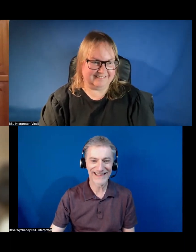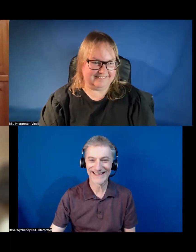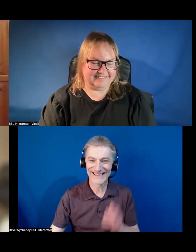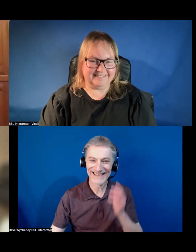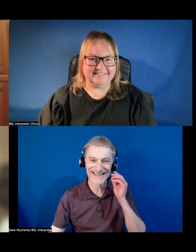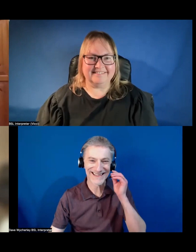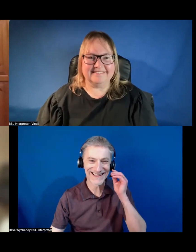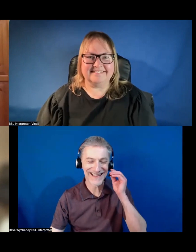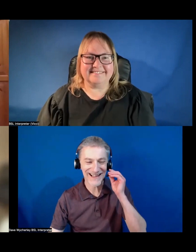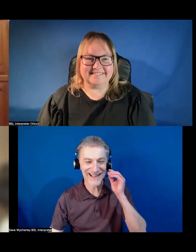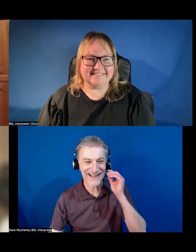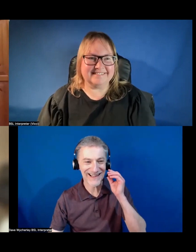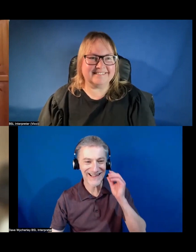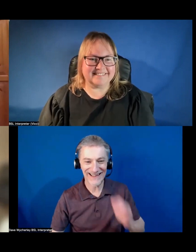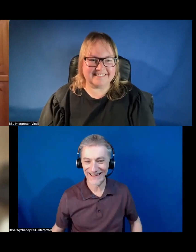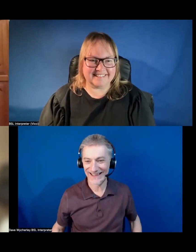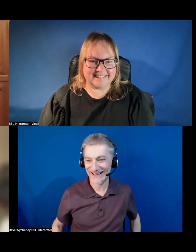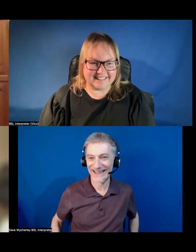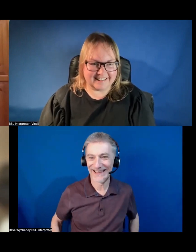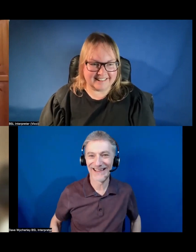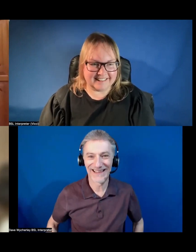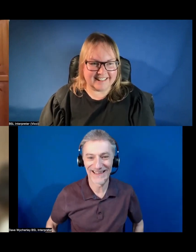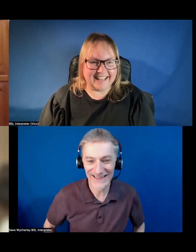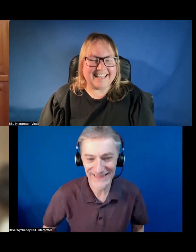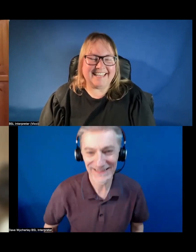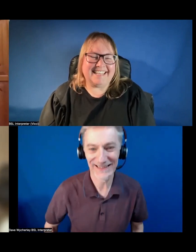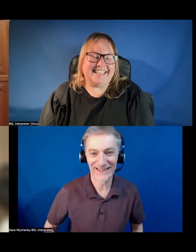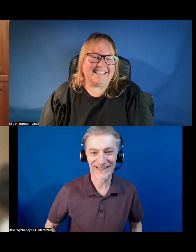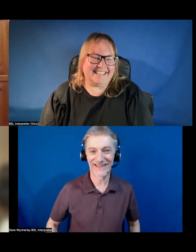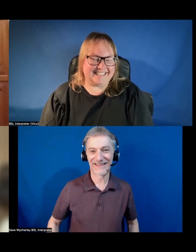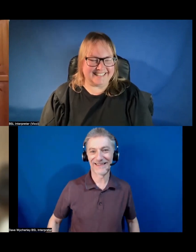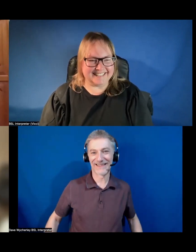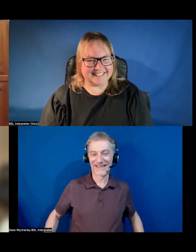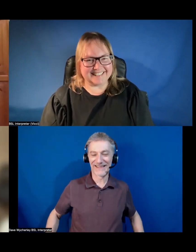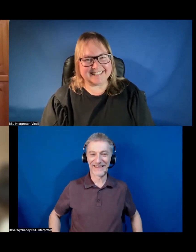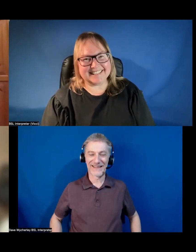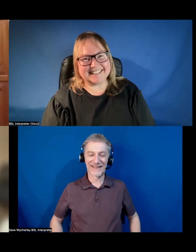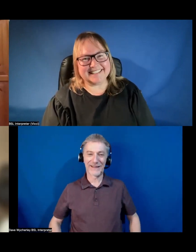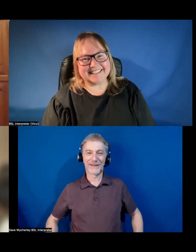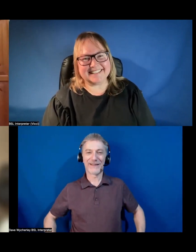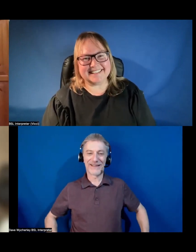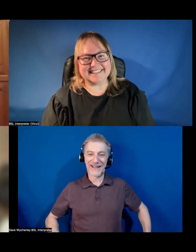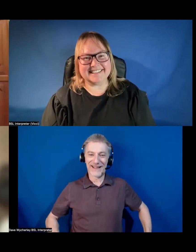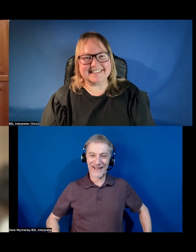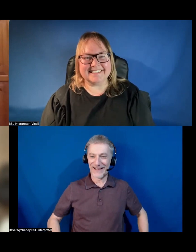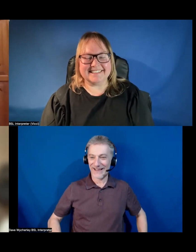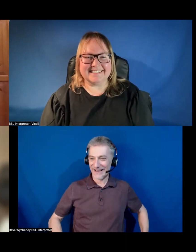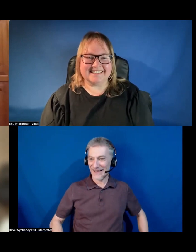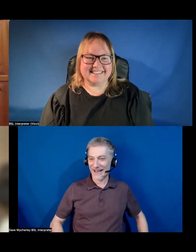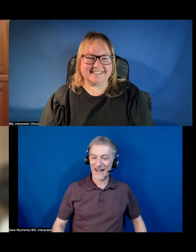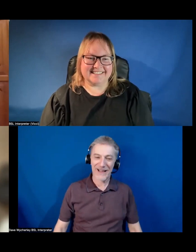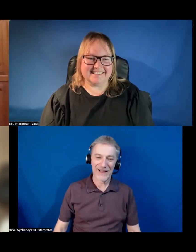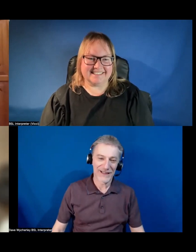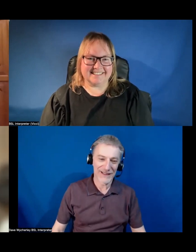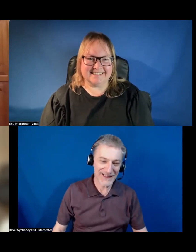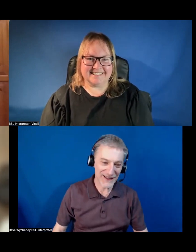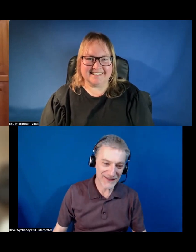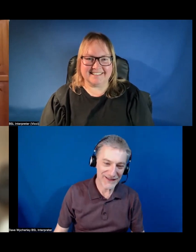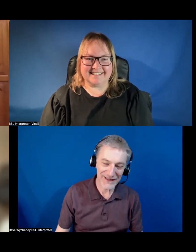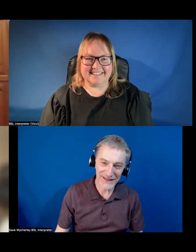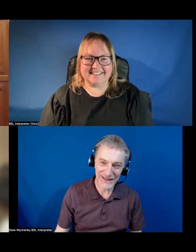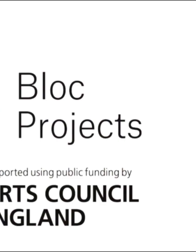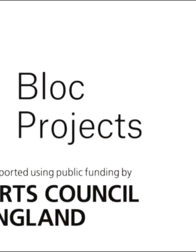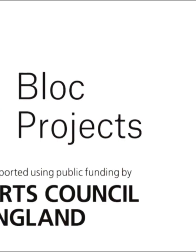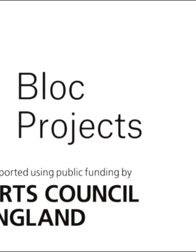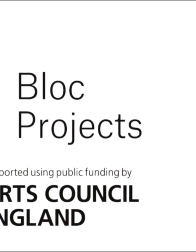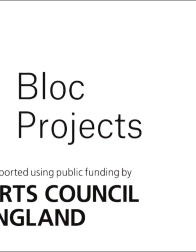us. Sorry, I'm still recording. Should I stop it? Or? Oh, yeah, you can. Okay, I'll stop it. Sorry. Sorry, Dave.